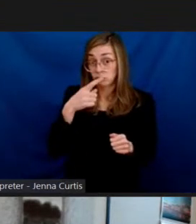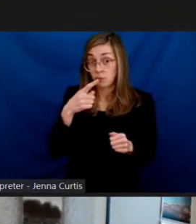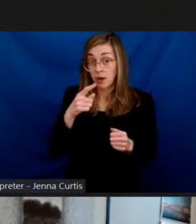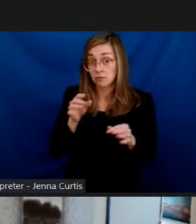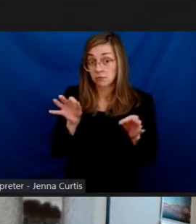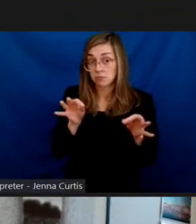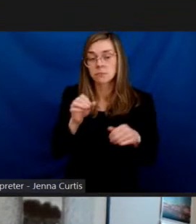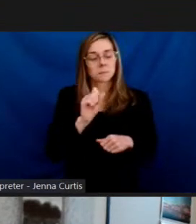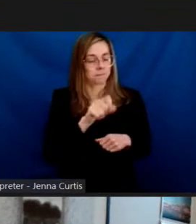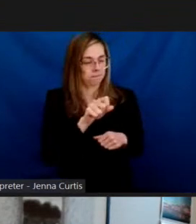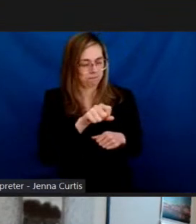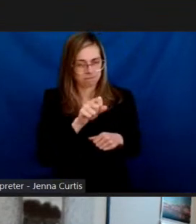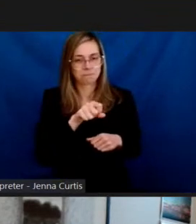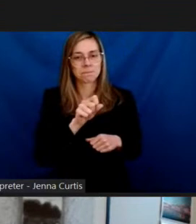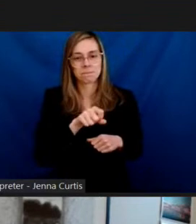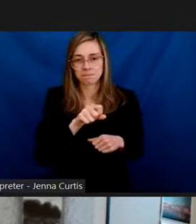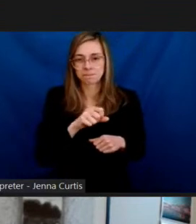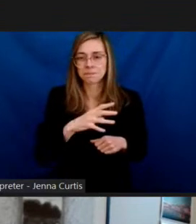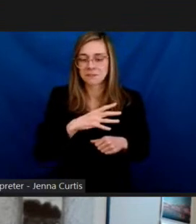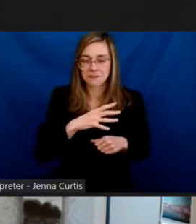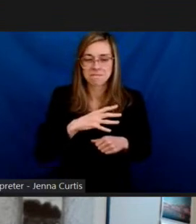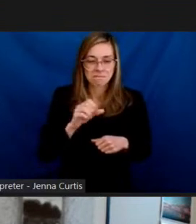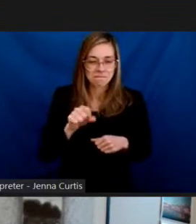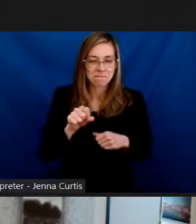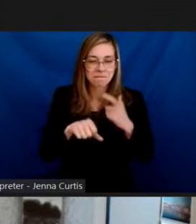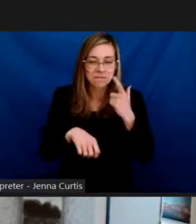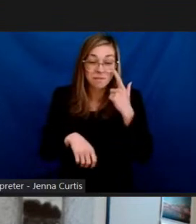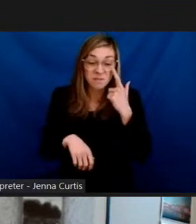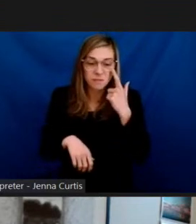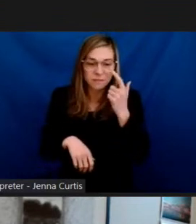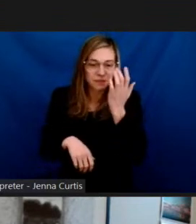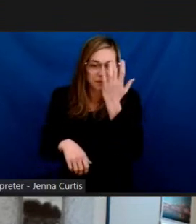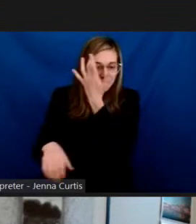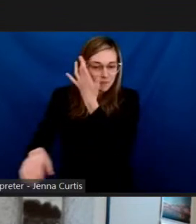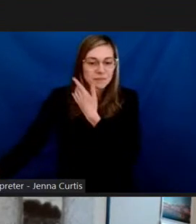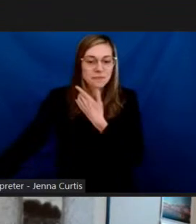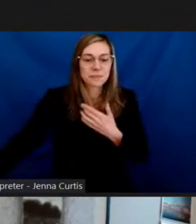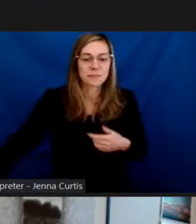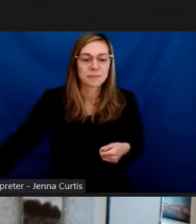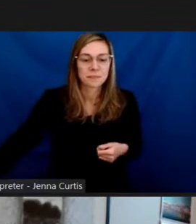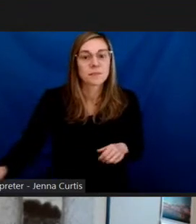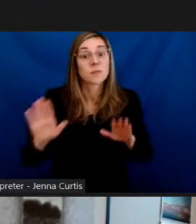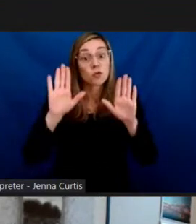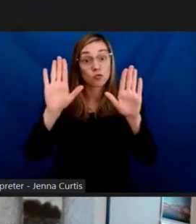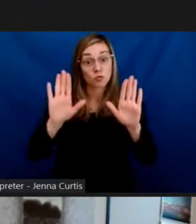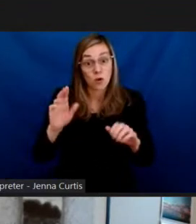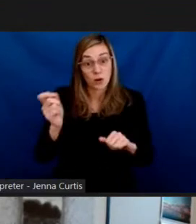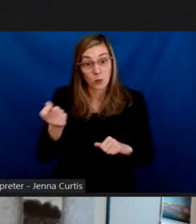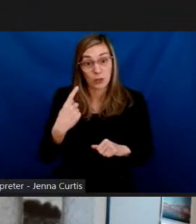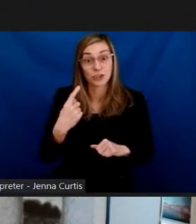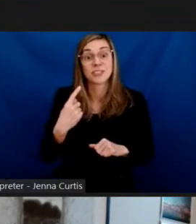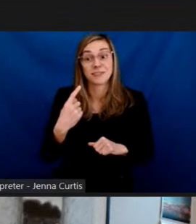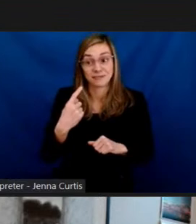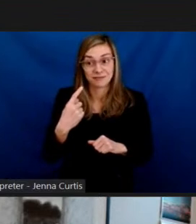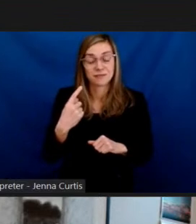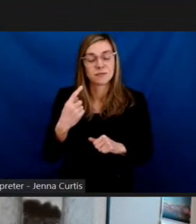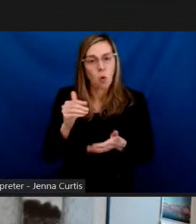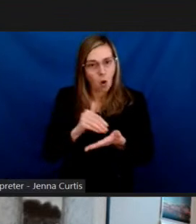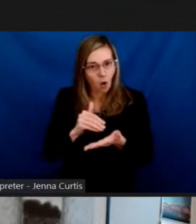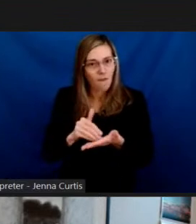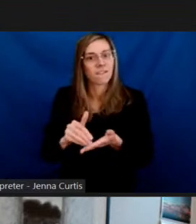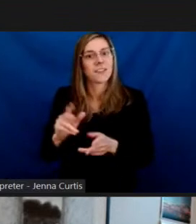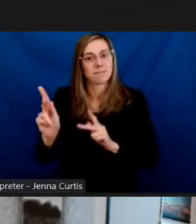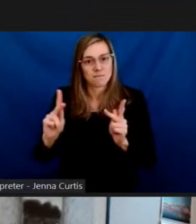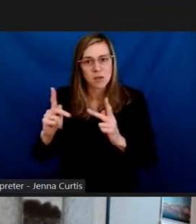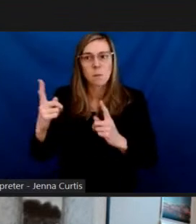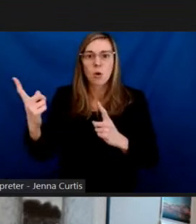Yeah, absolutely. And that's an excellent question, and it is one we get asked a lot. And I will